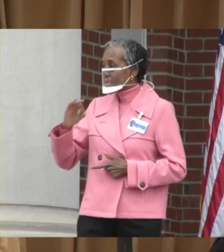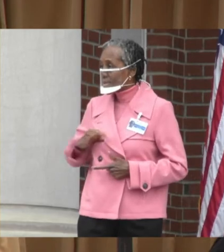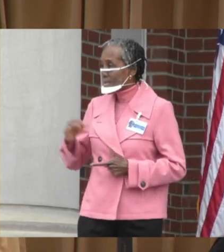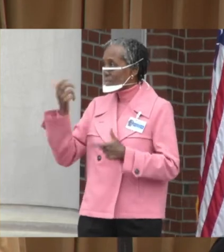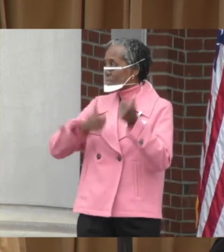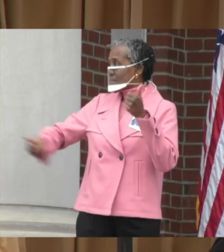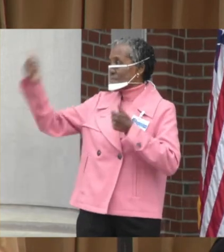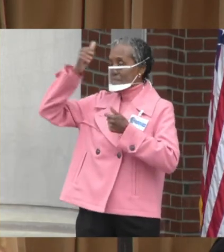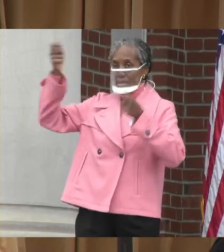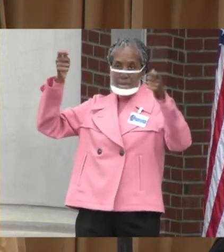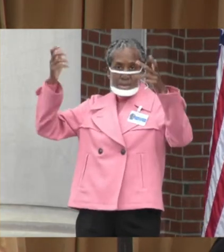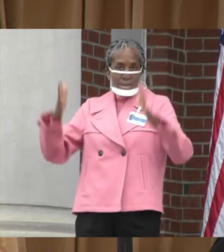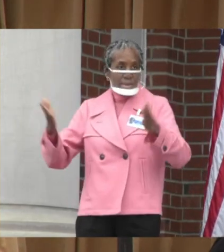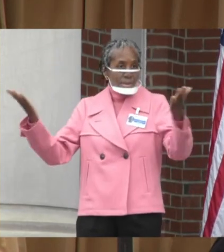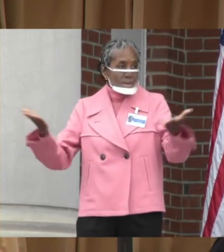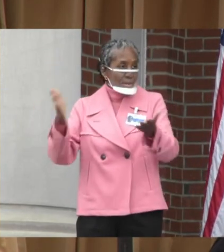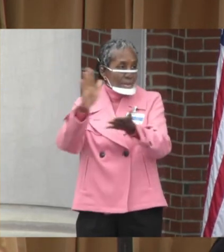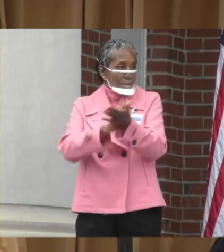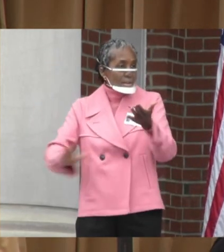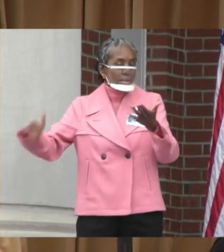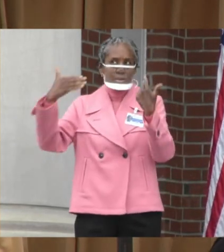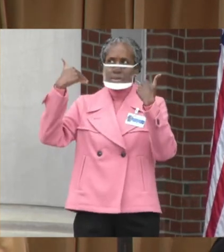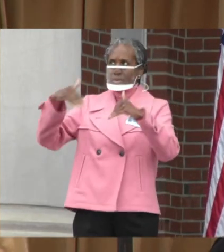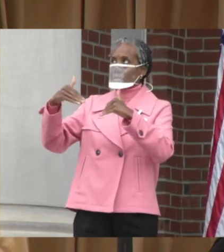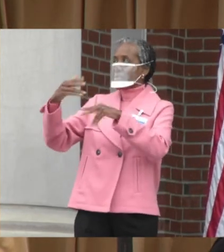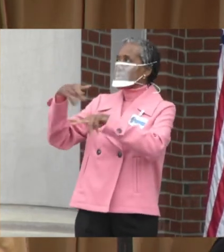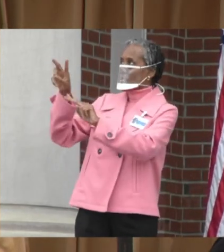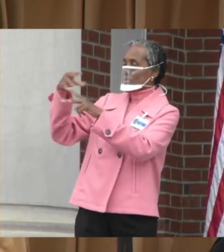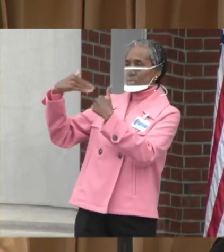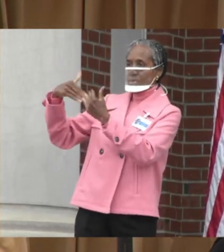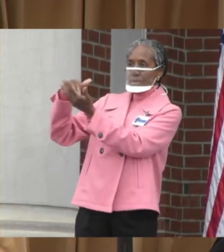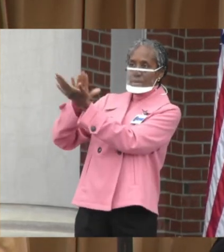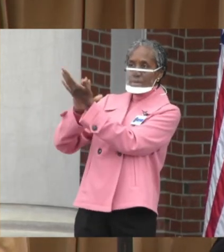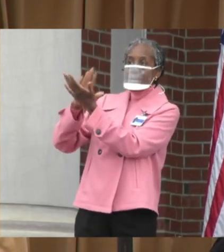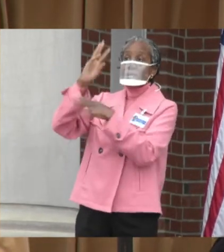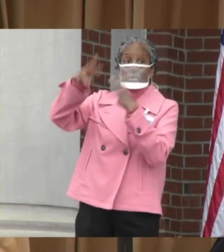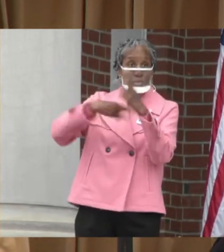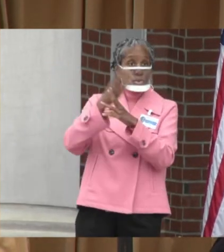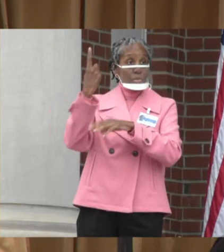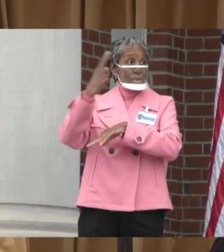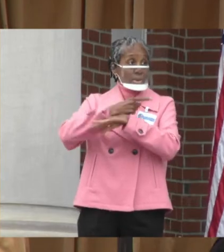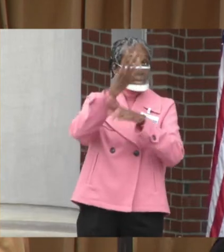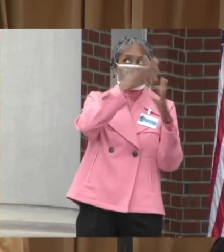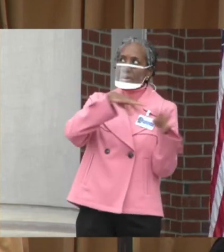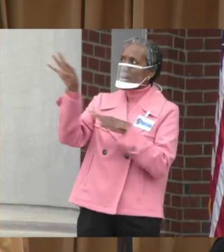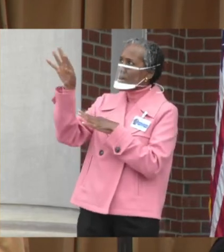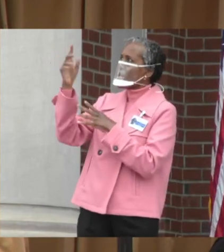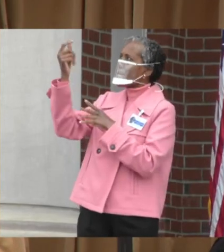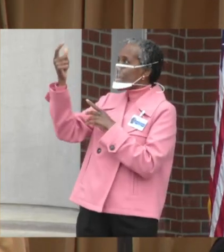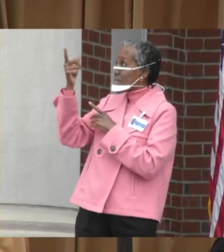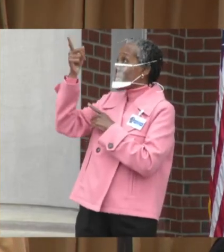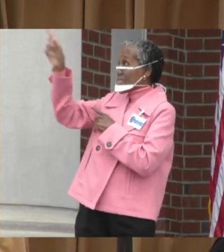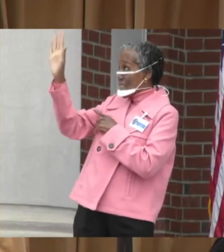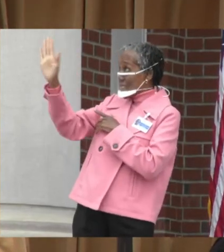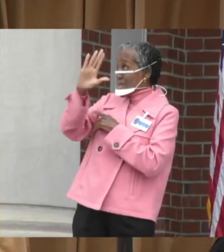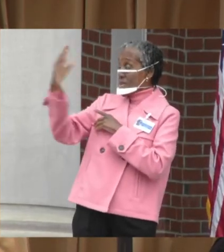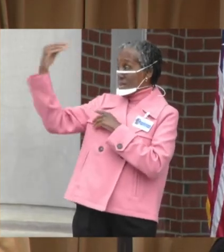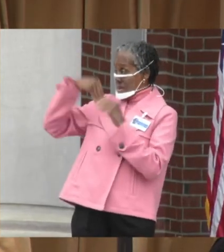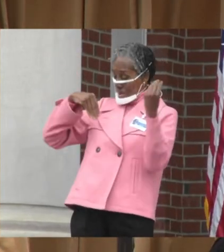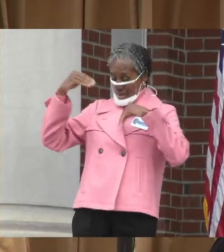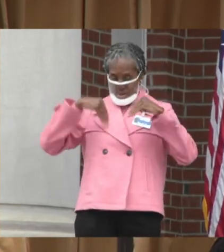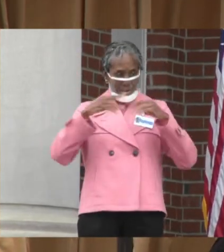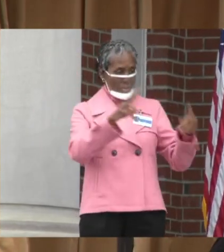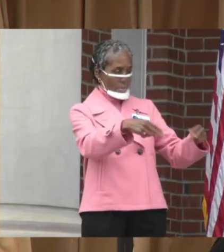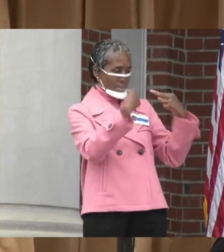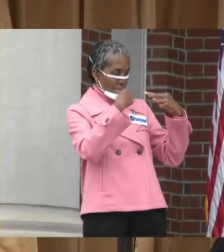administration of this college are our esteemed mentors, and I hope the world will see a little bit of them in each of us.